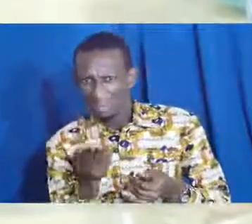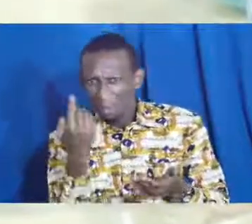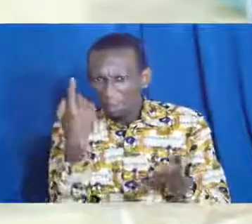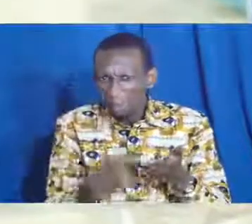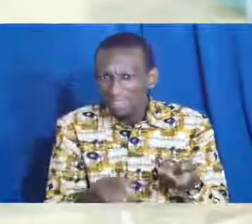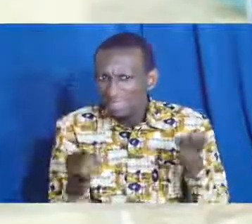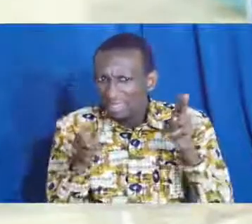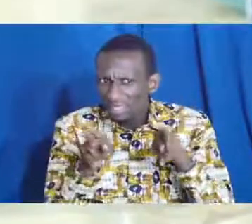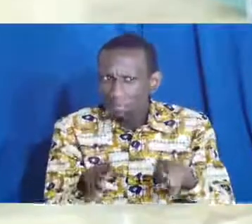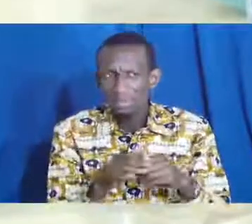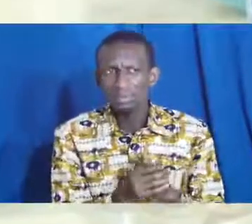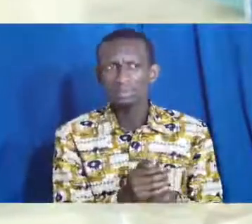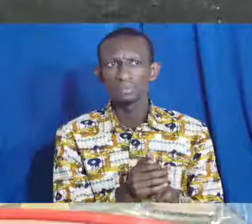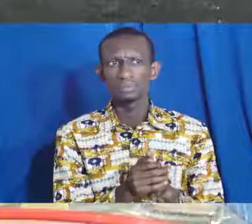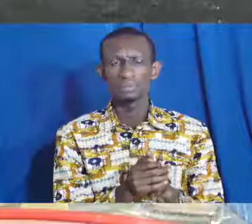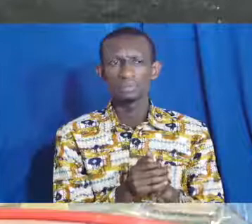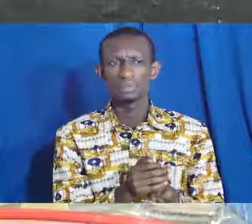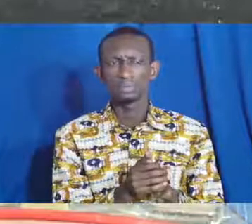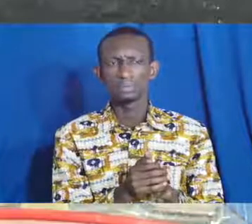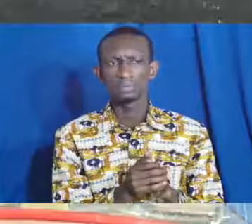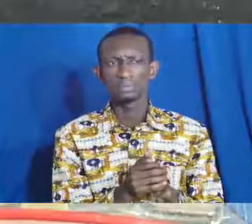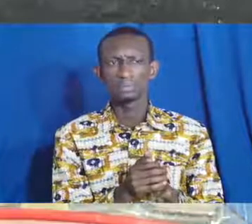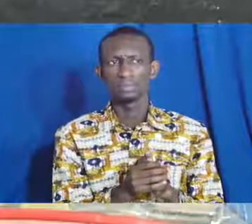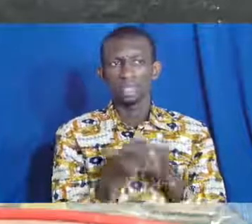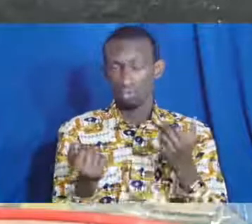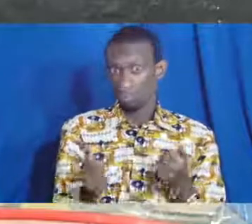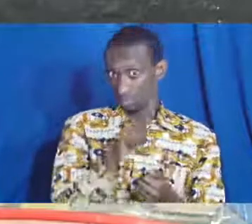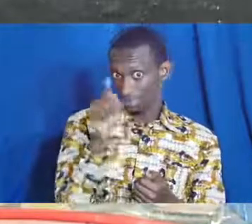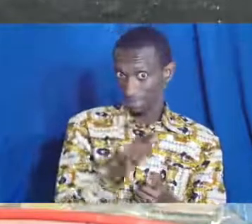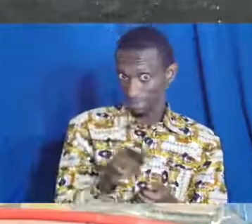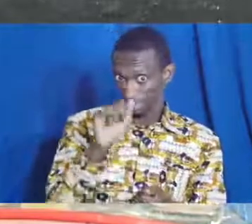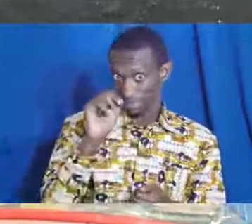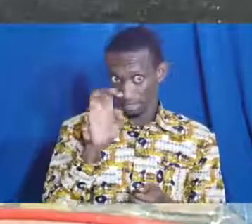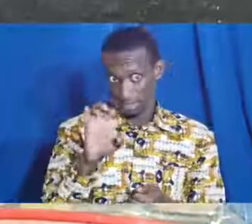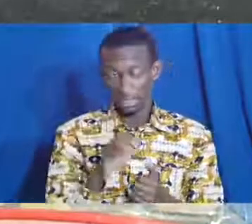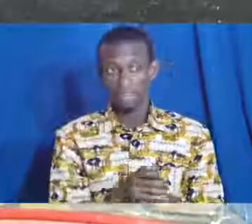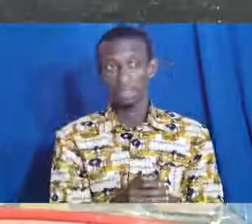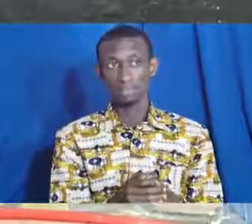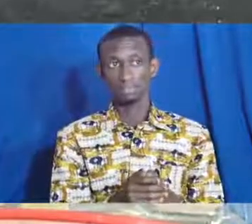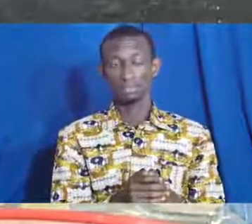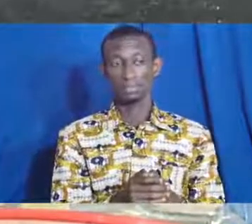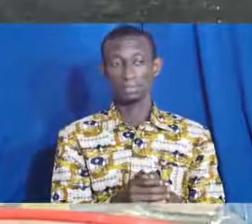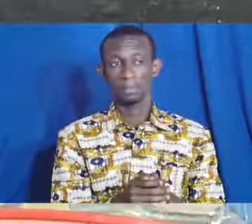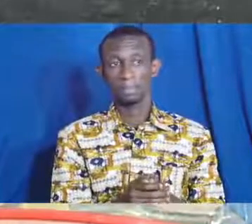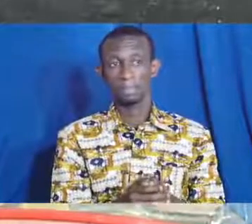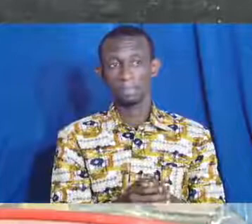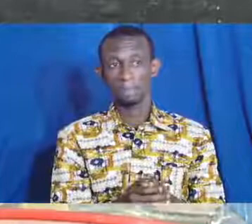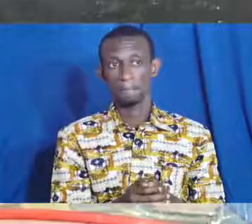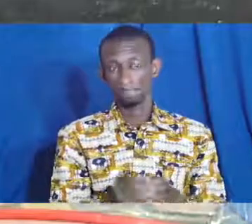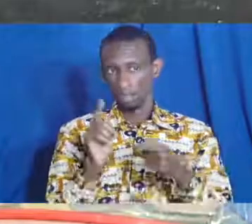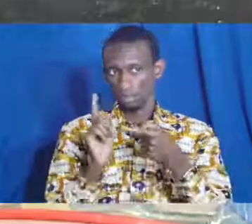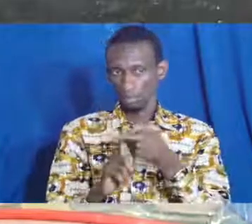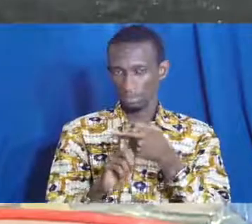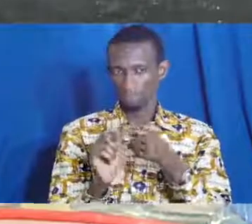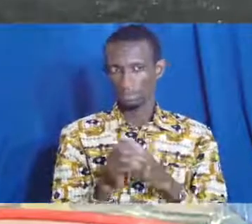Well, so we have zinc which is combining. These are the substances of where this is the reaction. So it